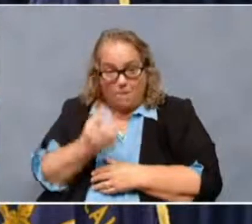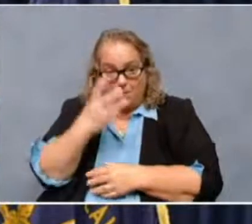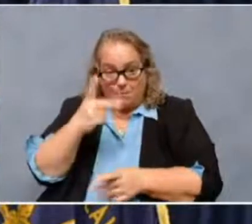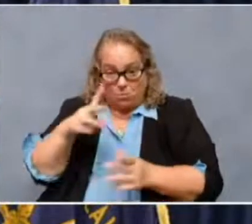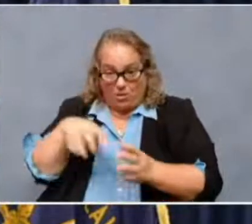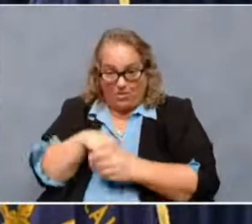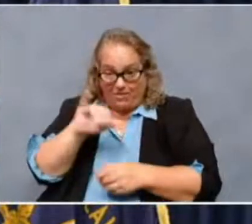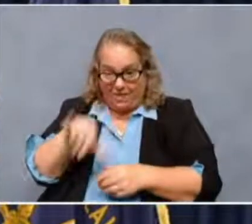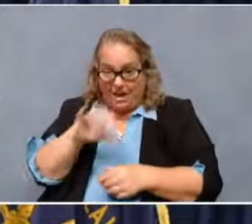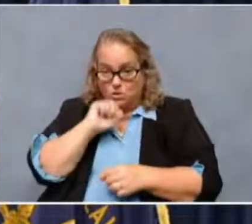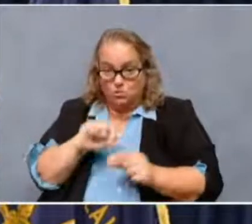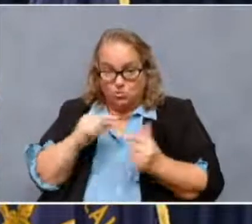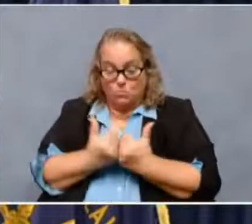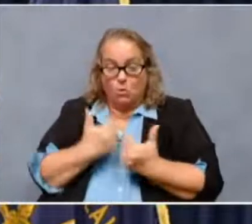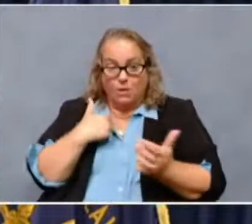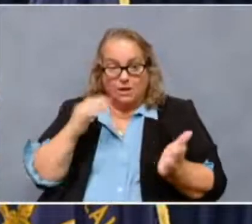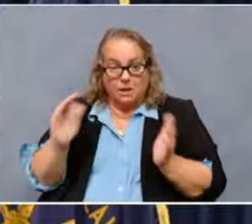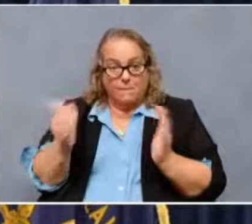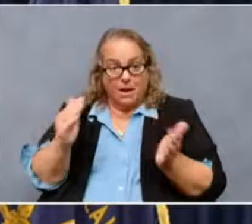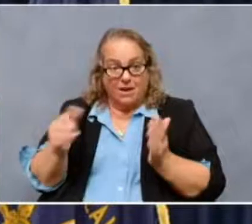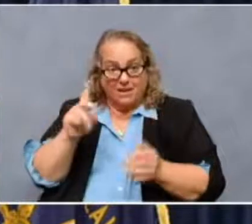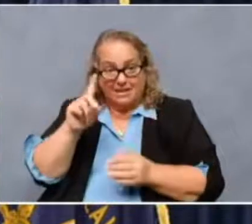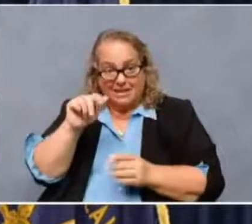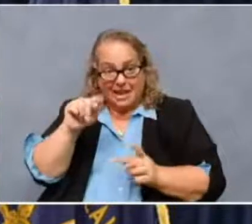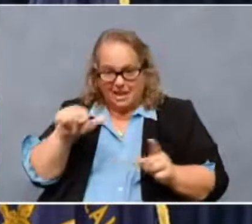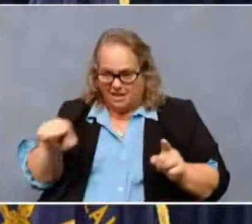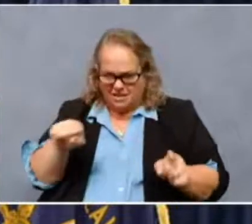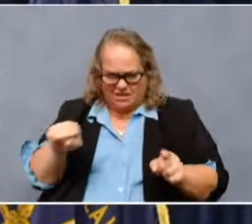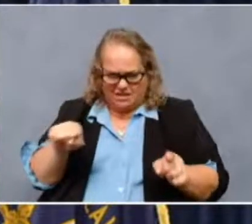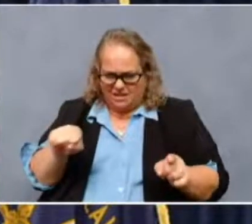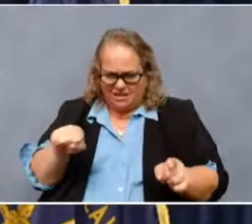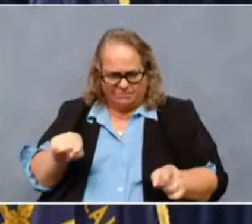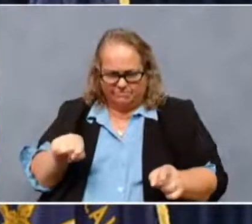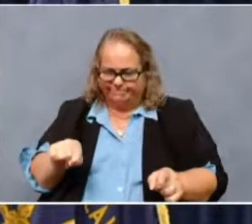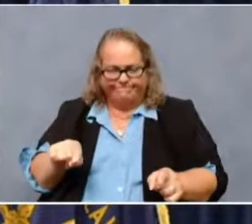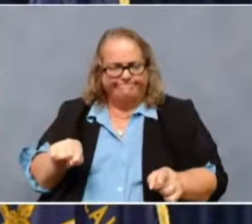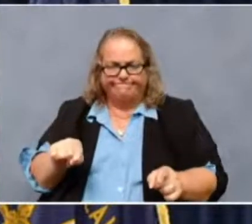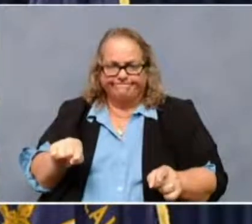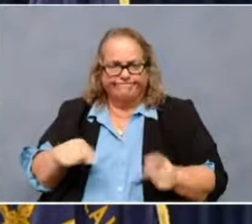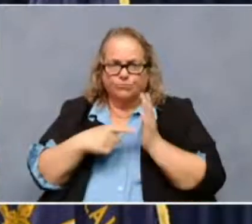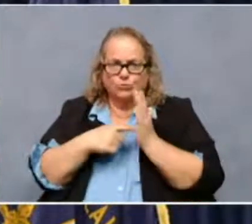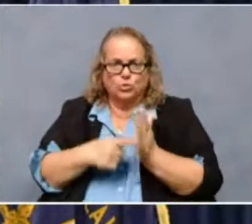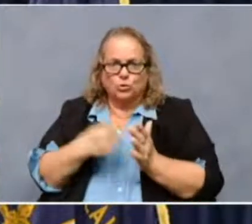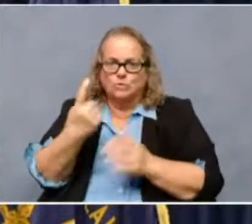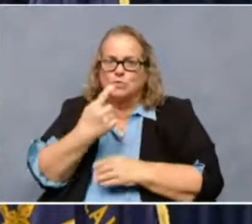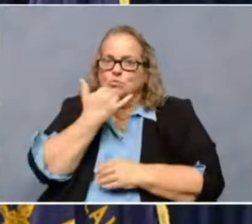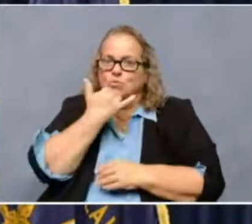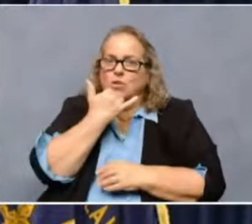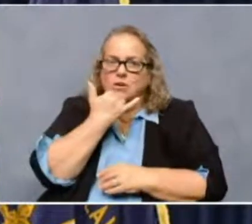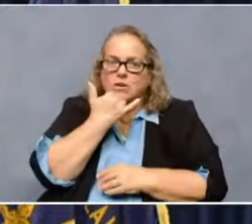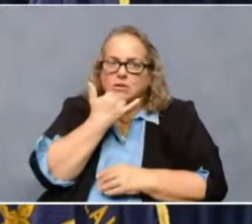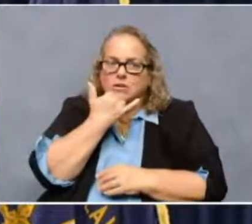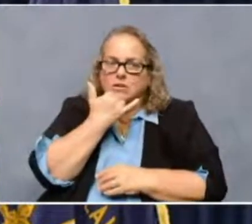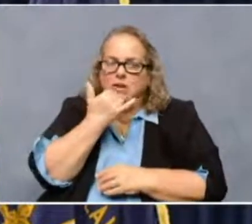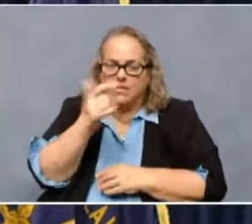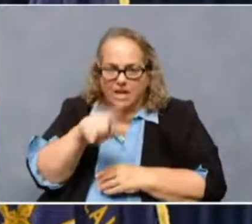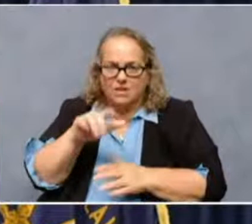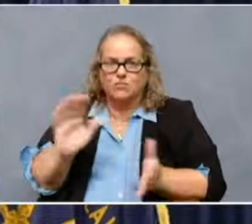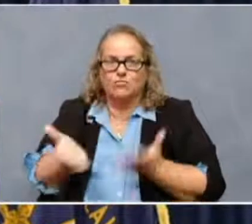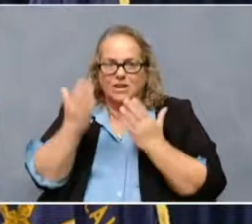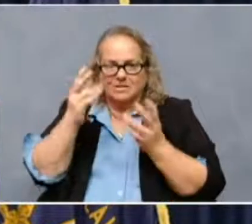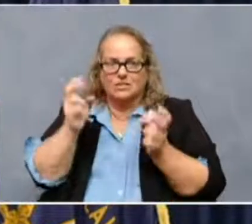the data that had been input about who'd been vaccinated, that's what really raised the issue. And then we raised